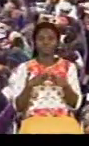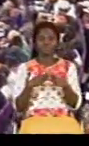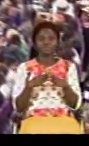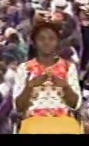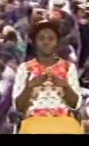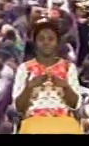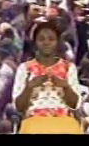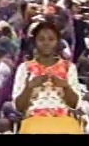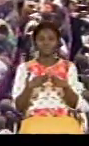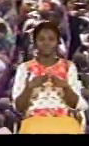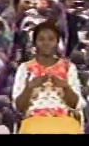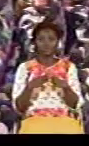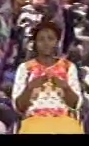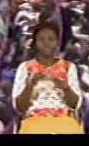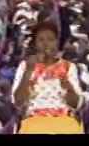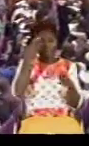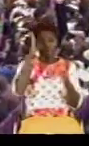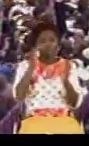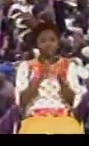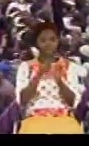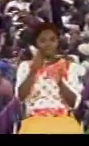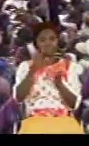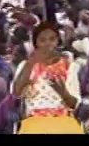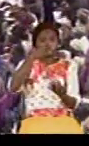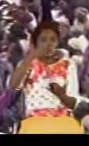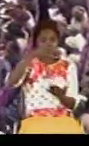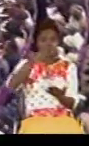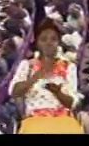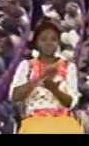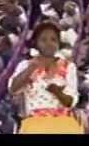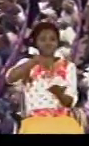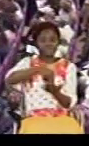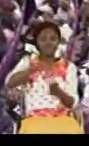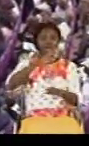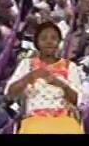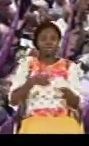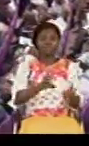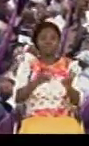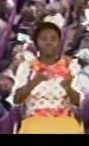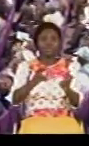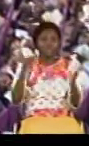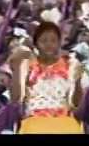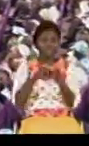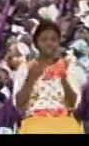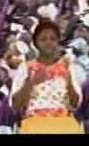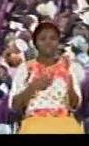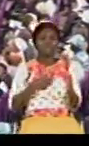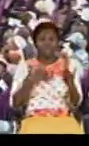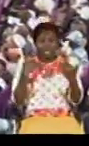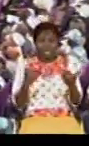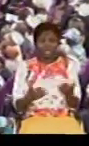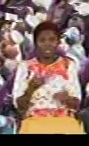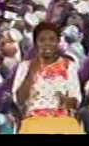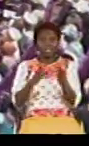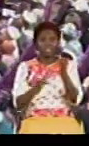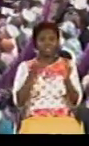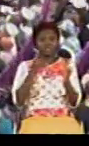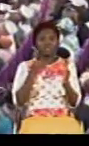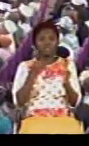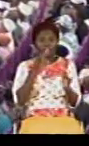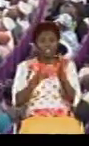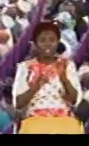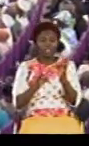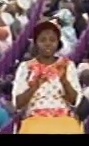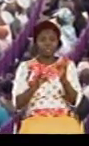me. Now, therefore, if it displease thee, I will get me back again. I really want to go,